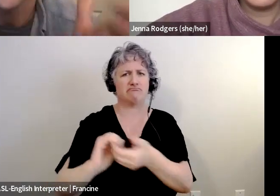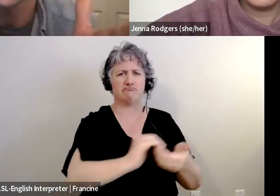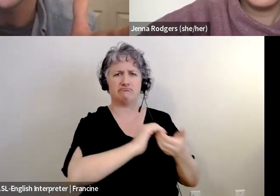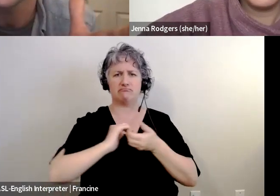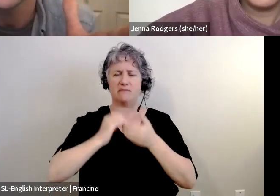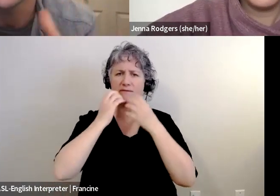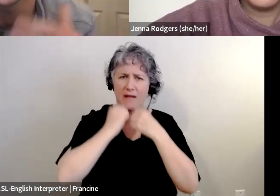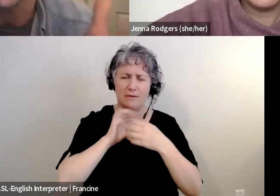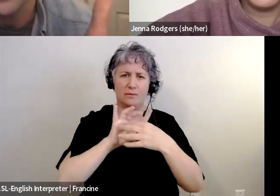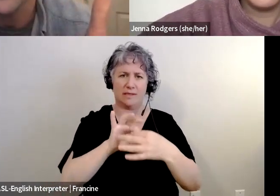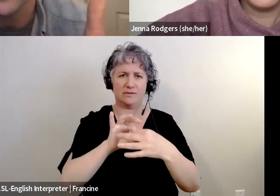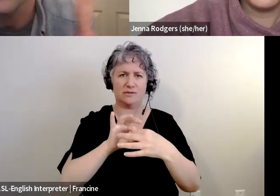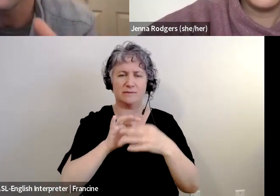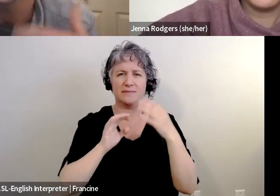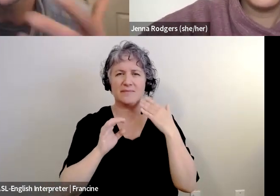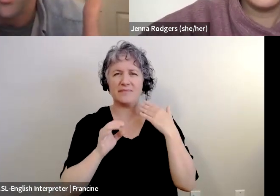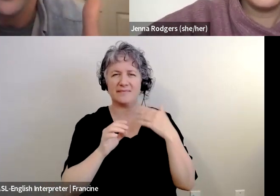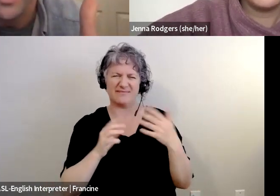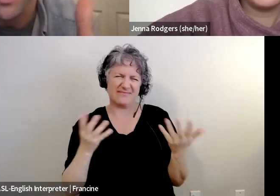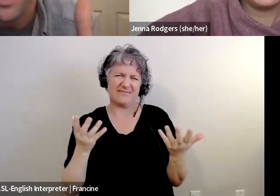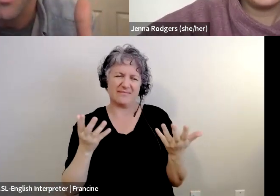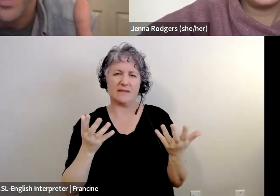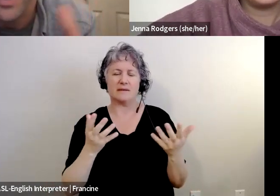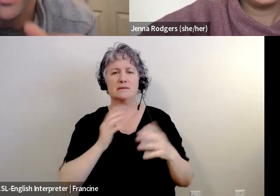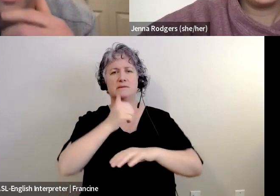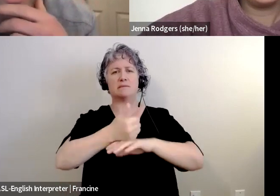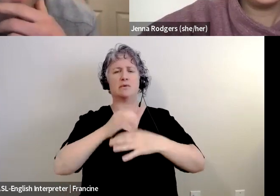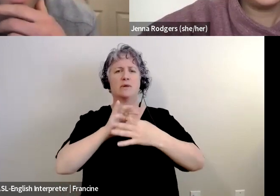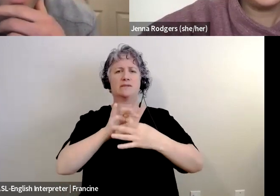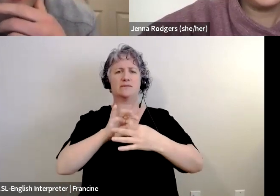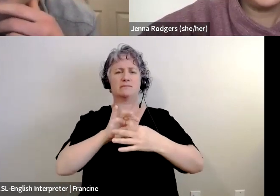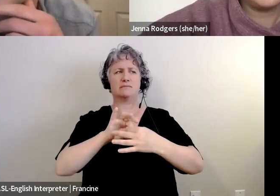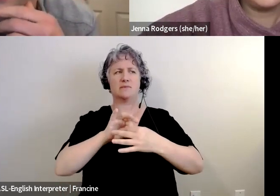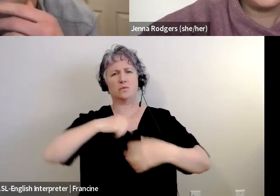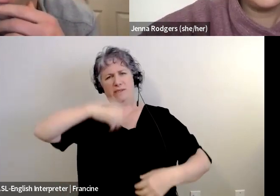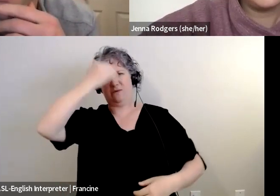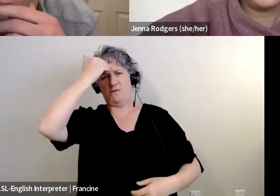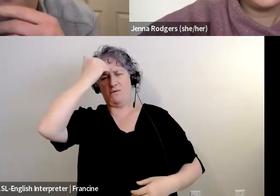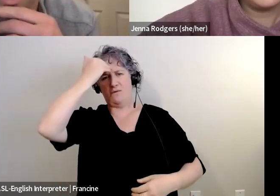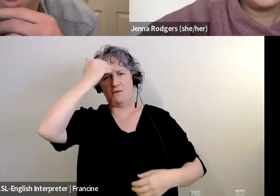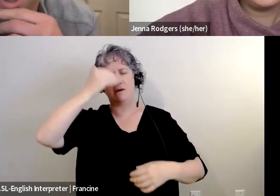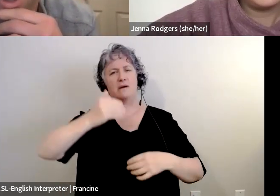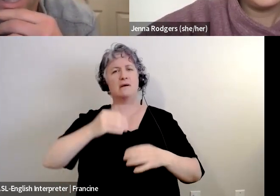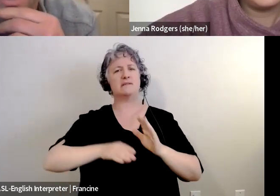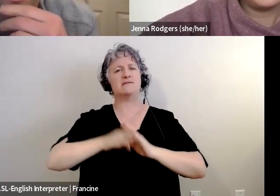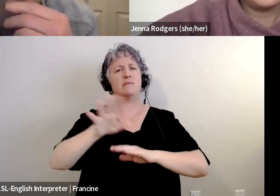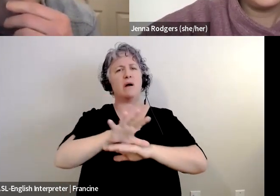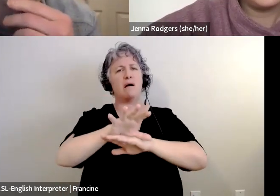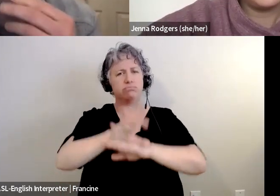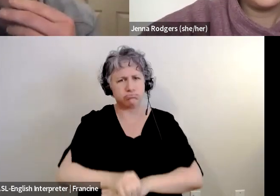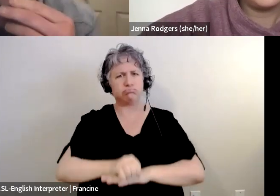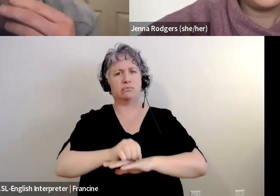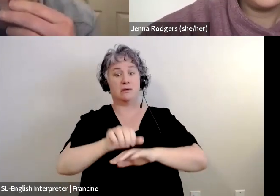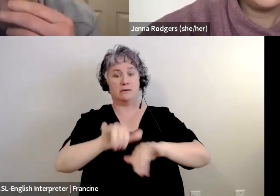where we set up those expectations preemptively before responding to something, you start to develop norms that are pro-social, and then also